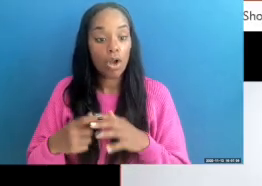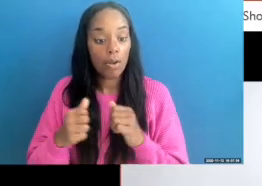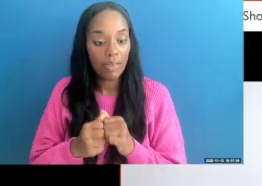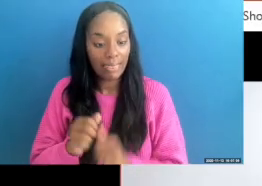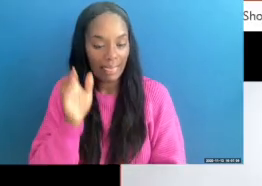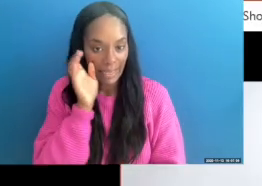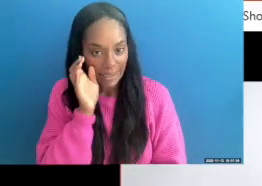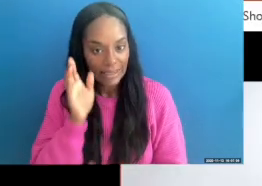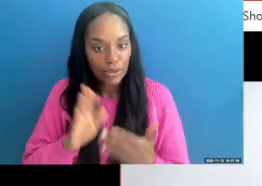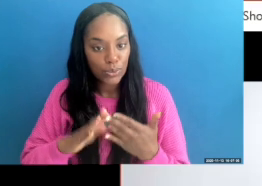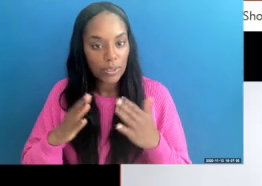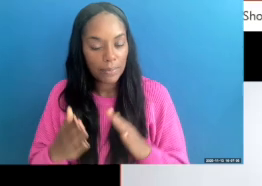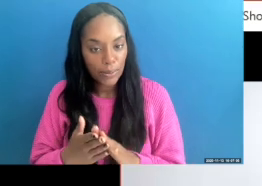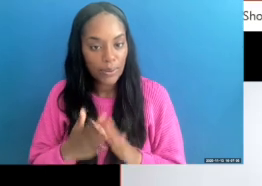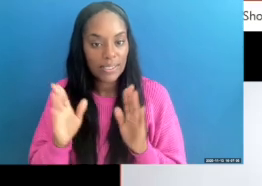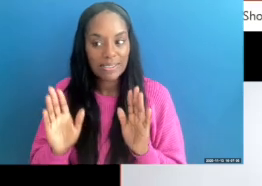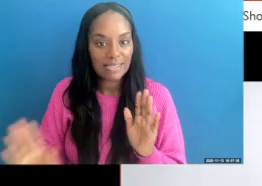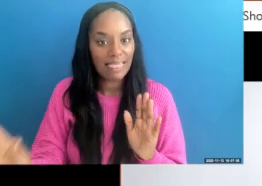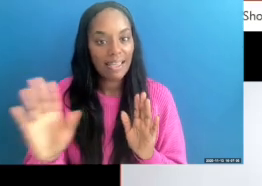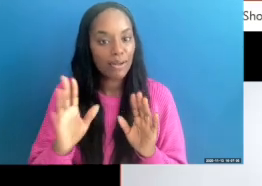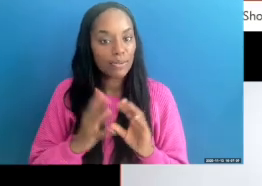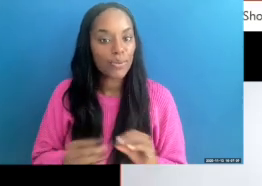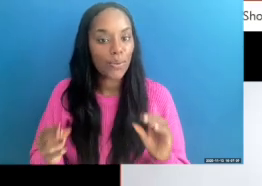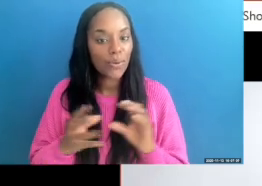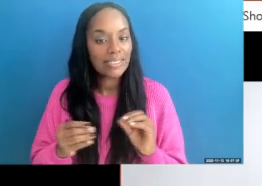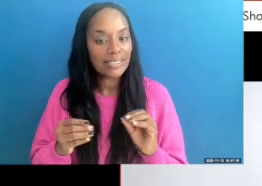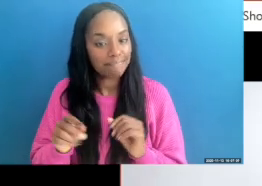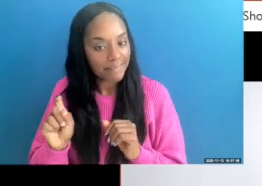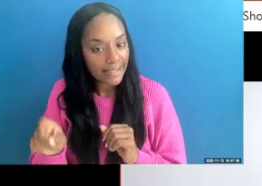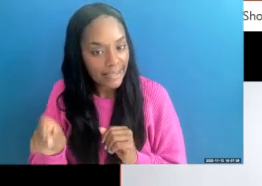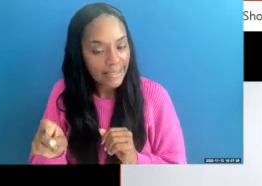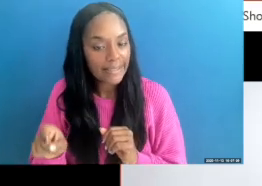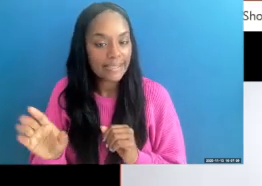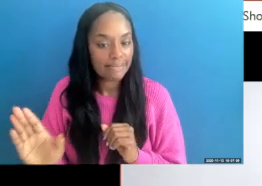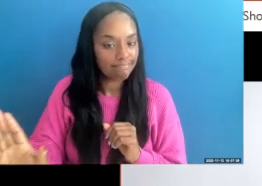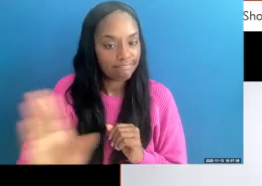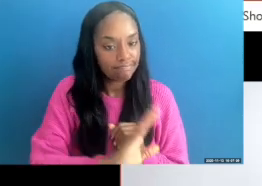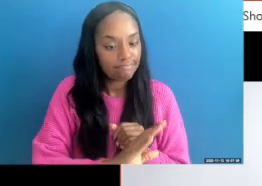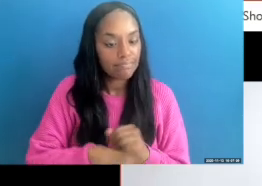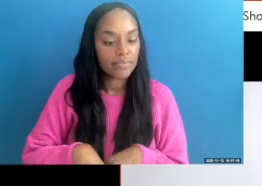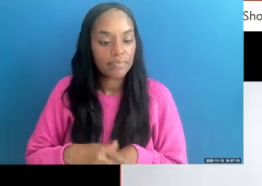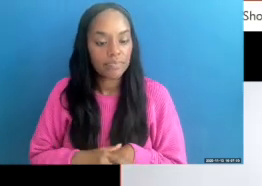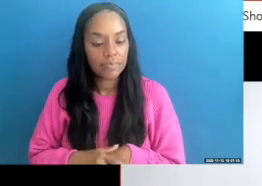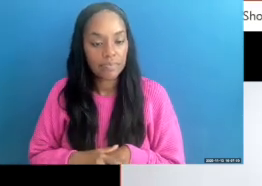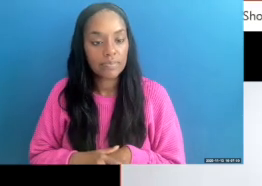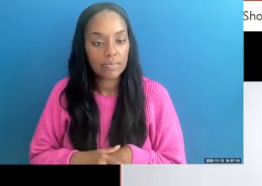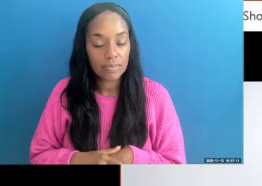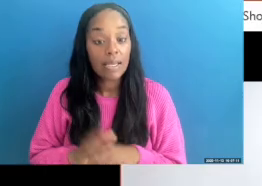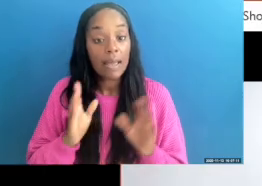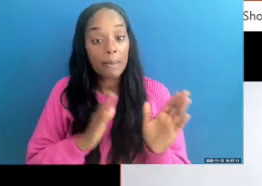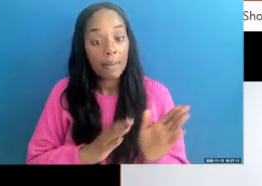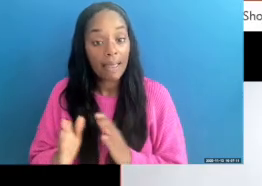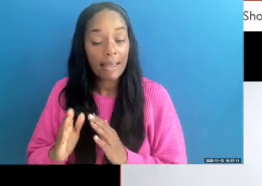with listening to communities, their stories, and their needs. Through planning